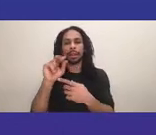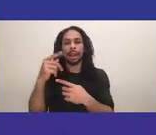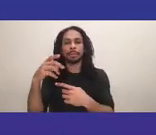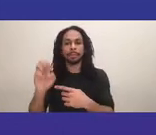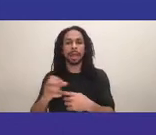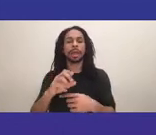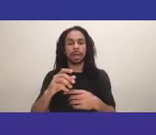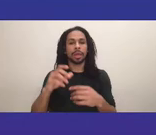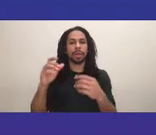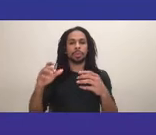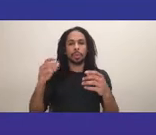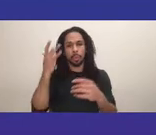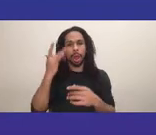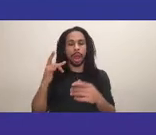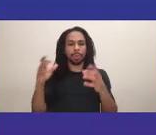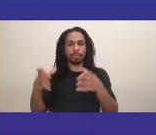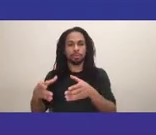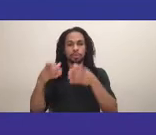in Oklahoma.